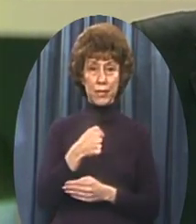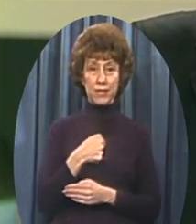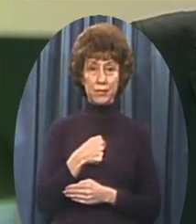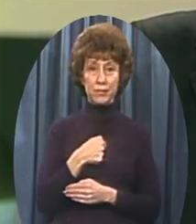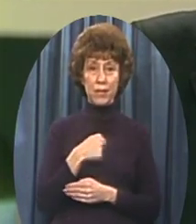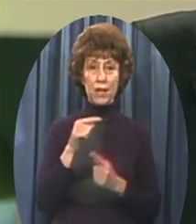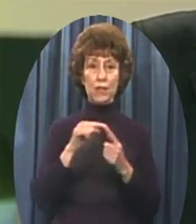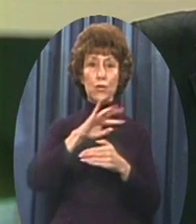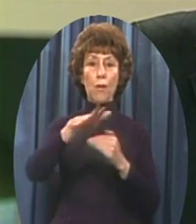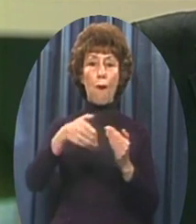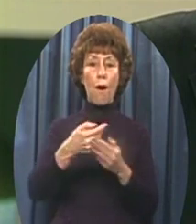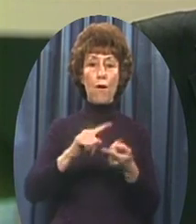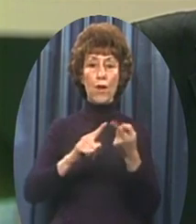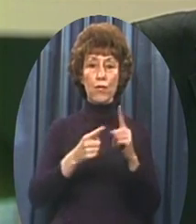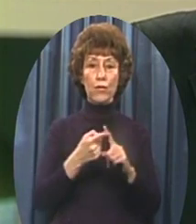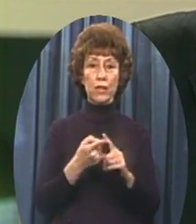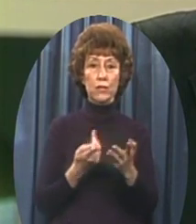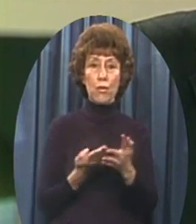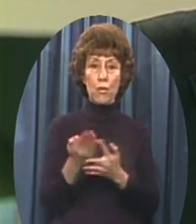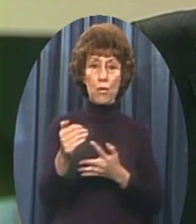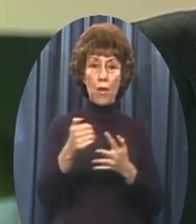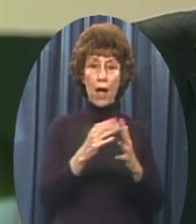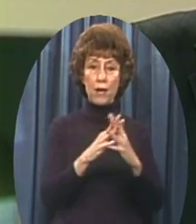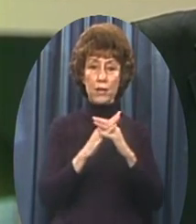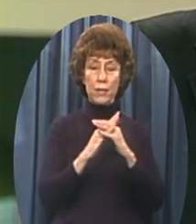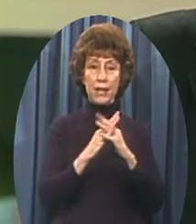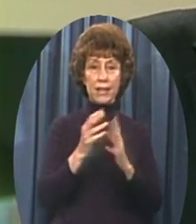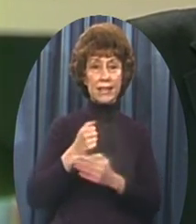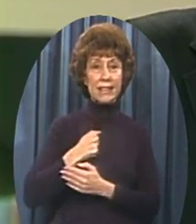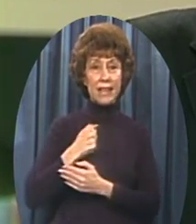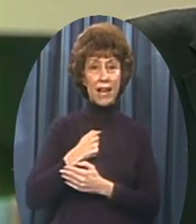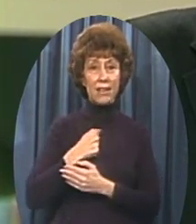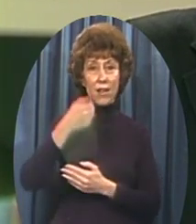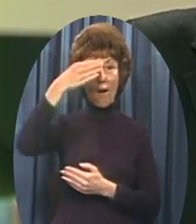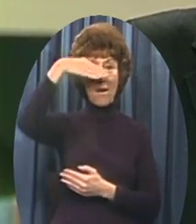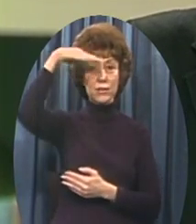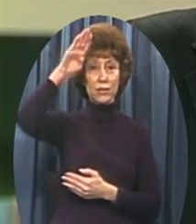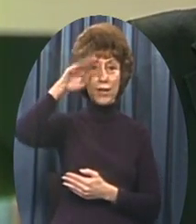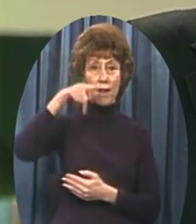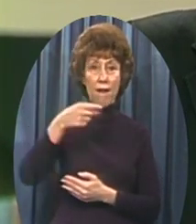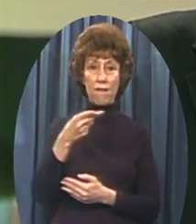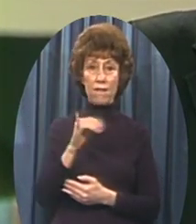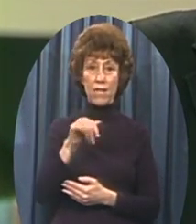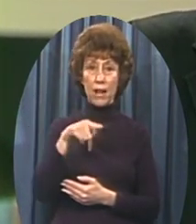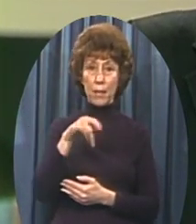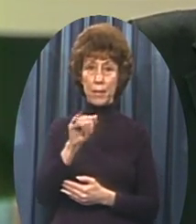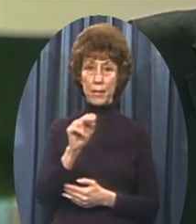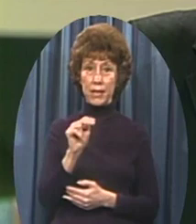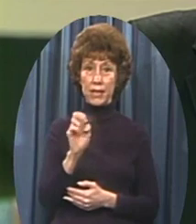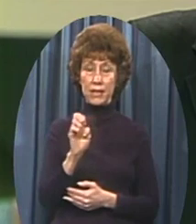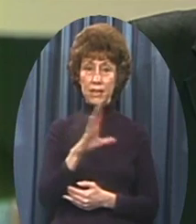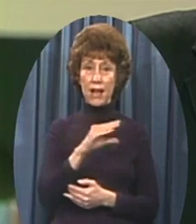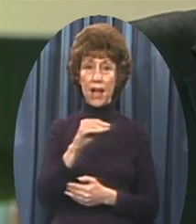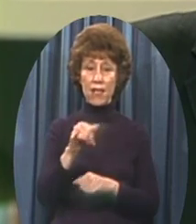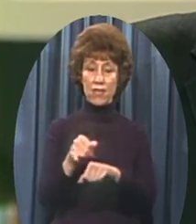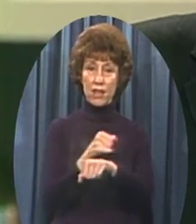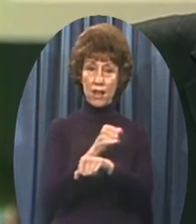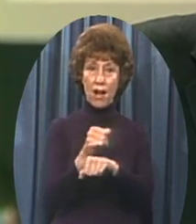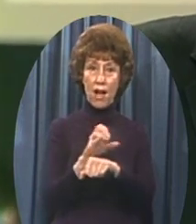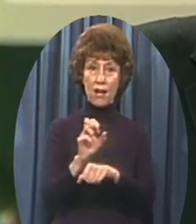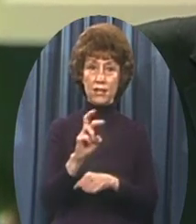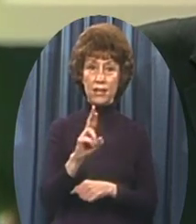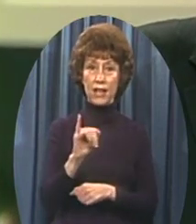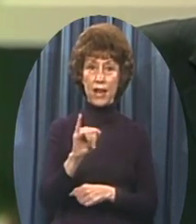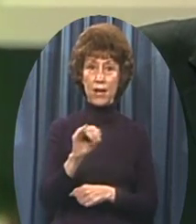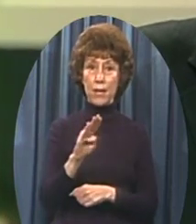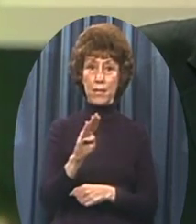of our friends, millions across the nation, Canada, Australia, the Philippines, the islands of the Caribbean, I know